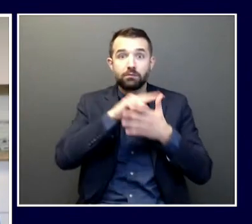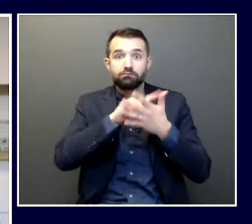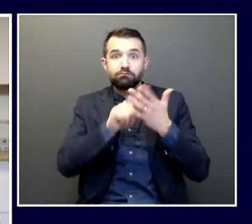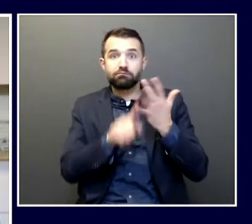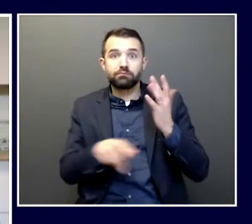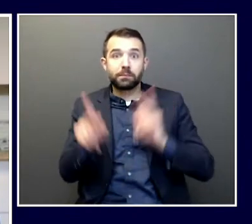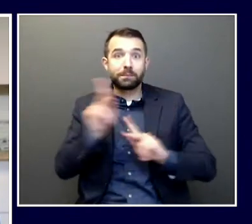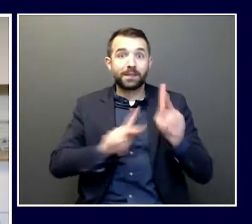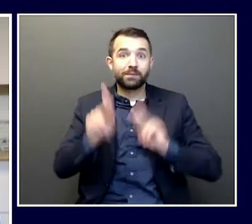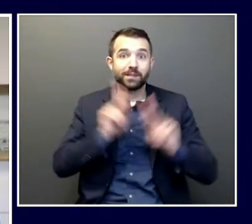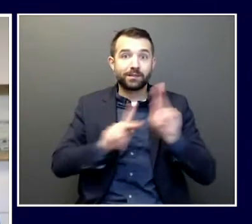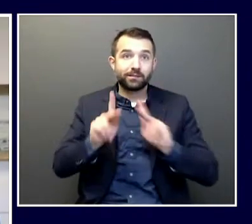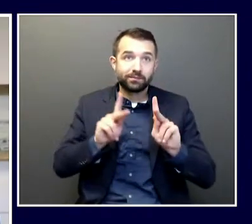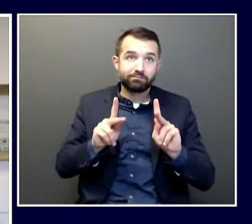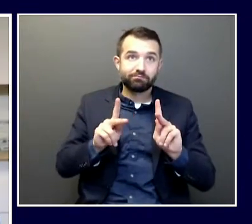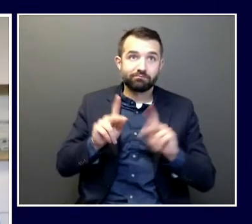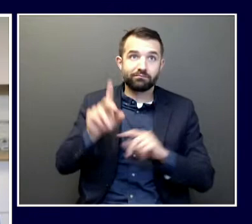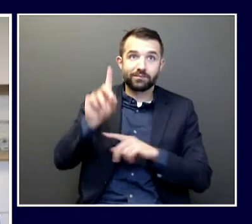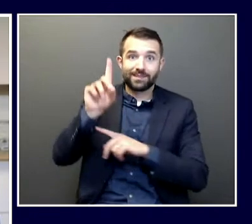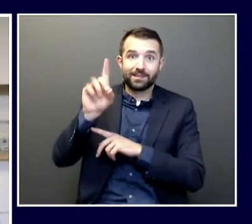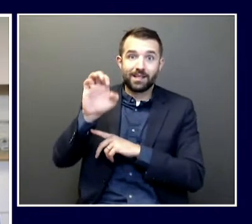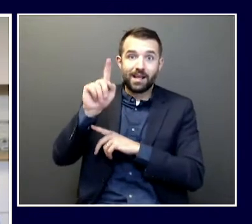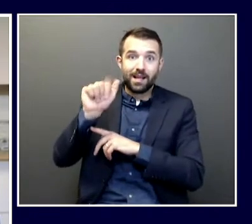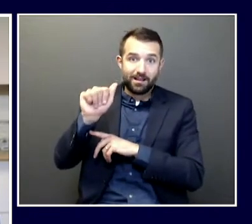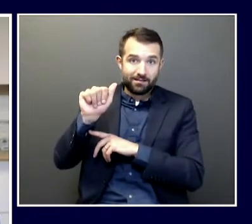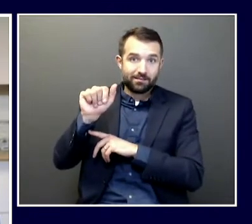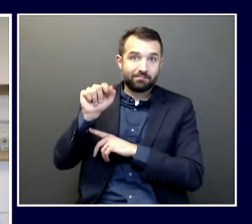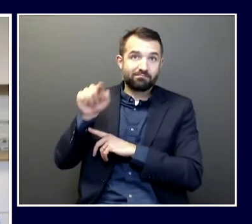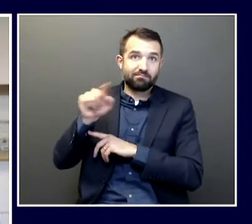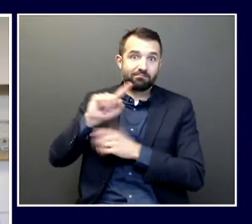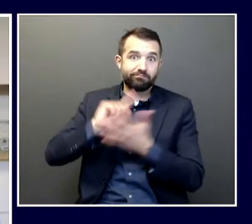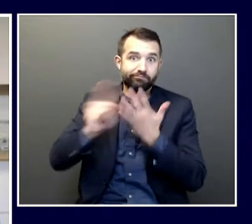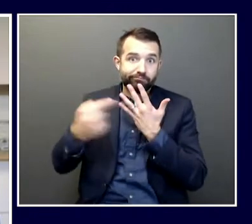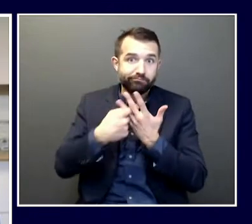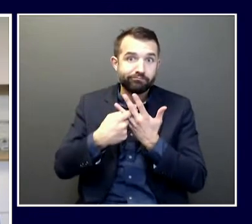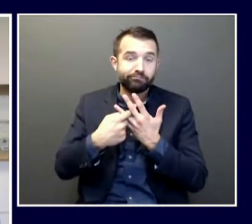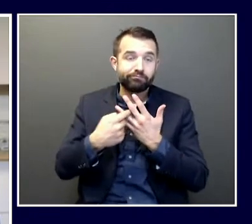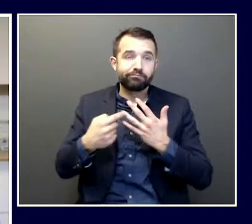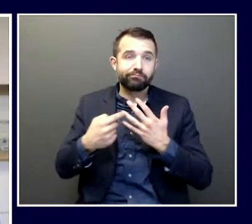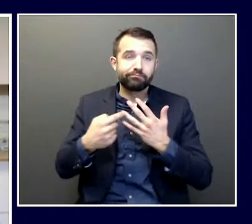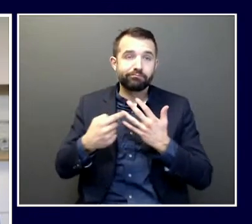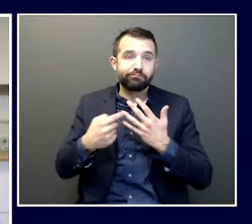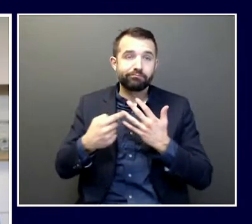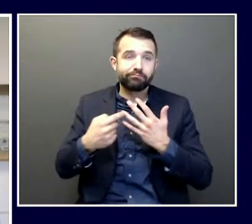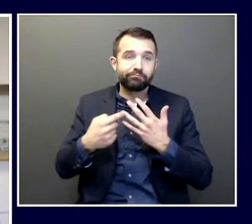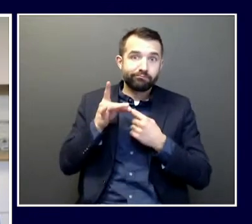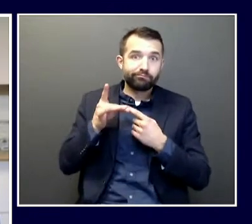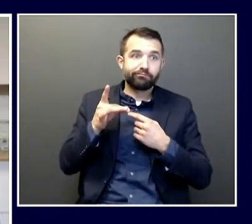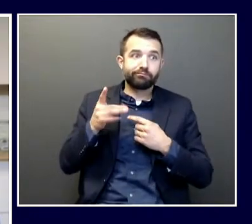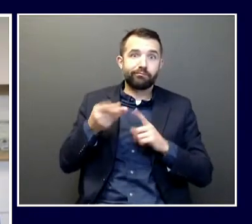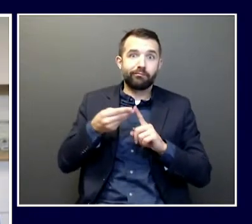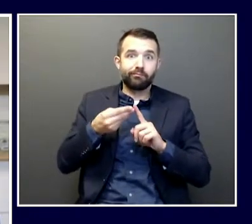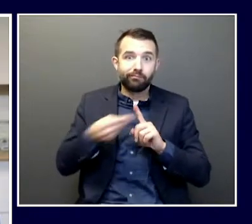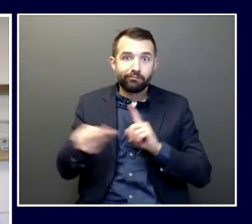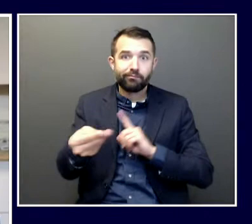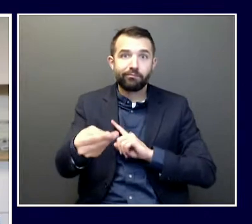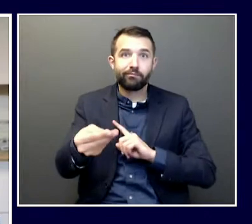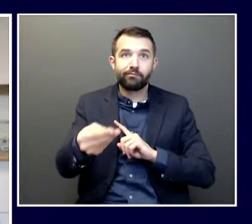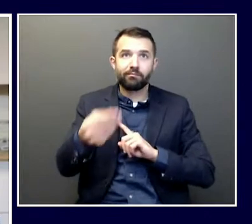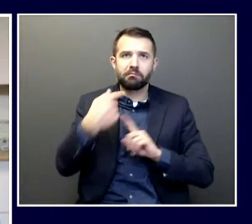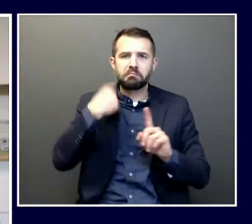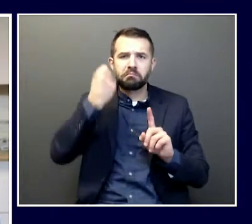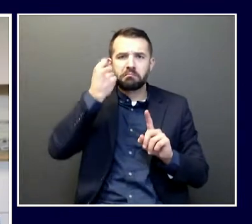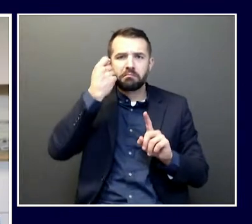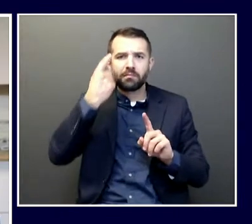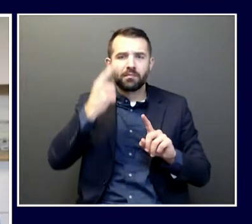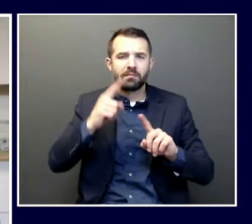including breakthrough cases, and less opportunity for possible worse strains to develop if more people got vaccinated. But some people who do not want to